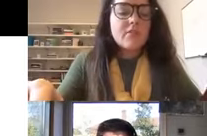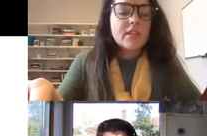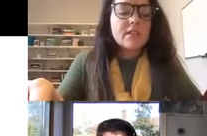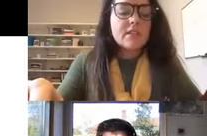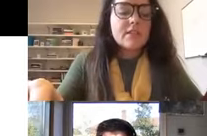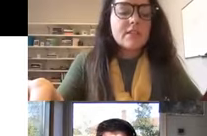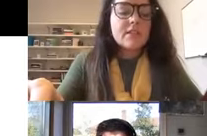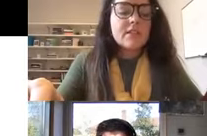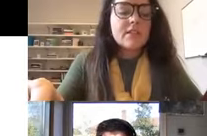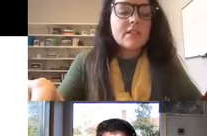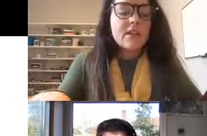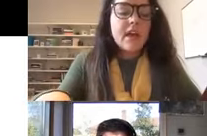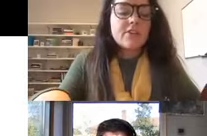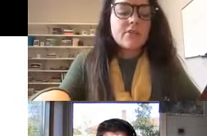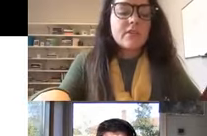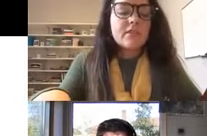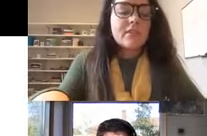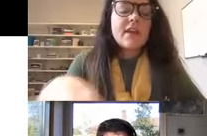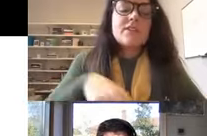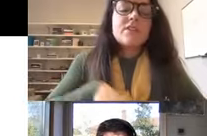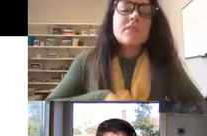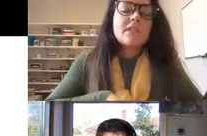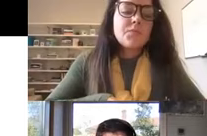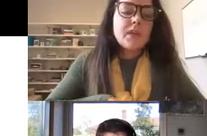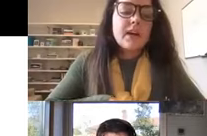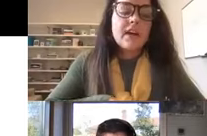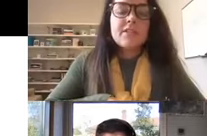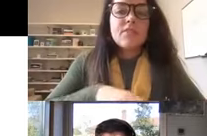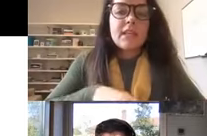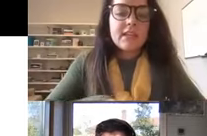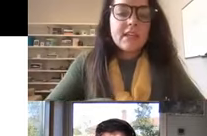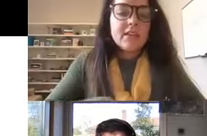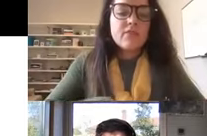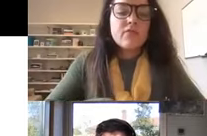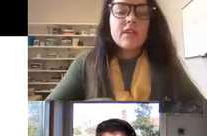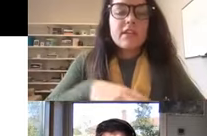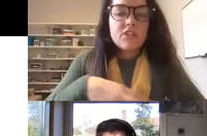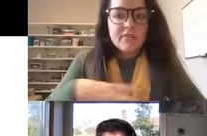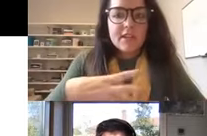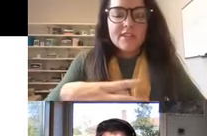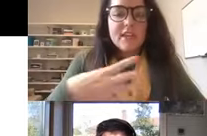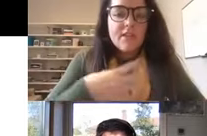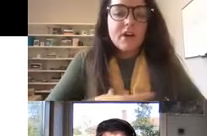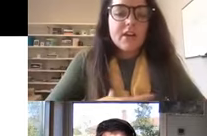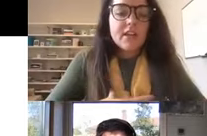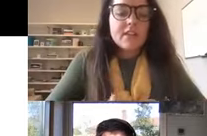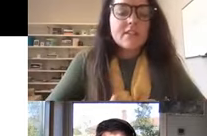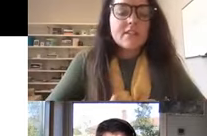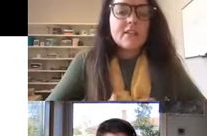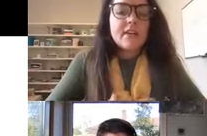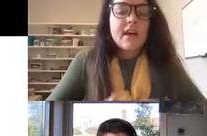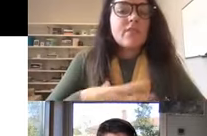not racist," end quote. So this is because we live, each of us, in